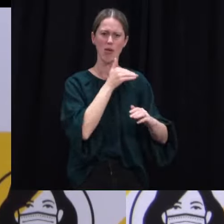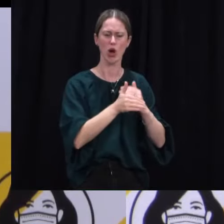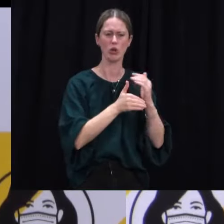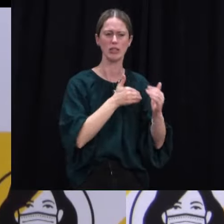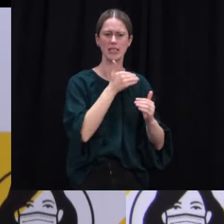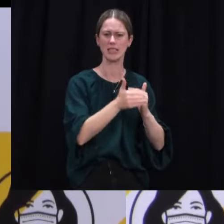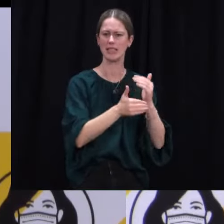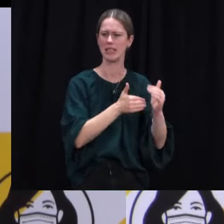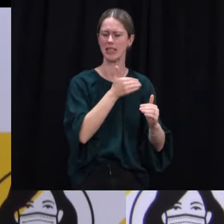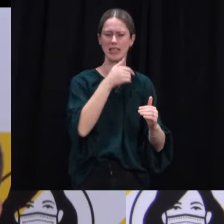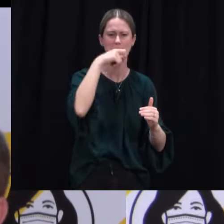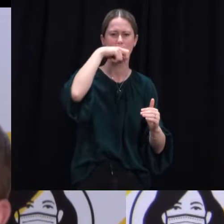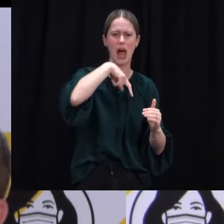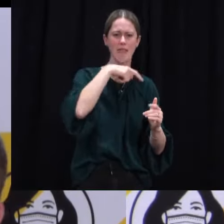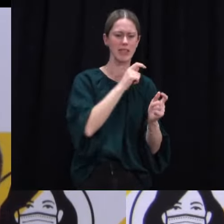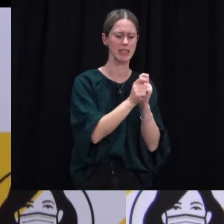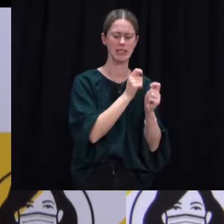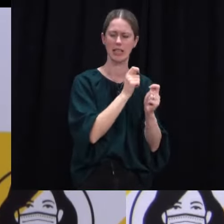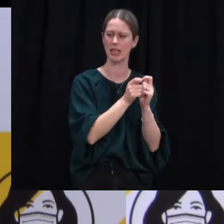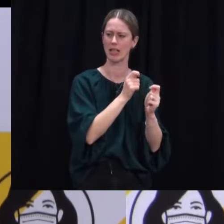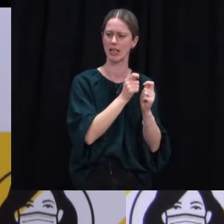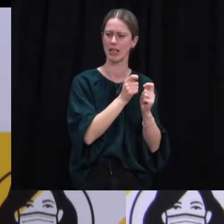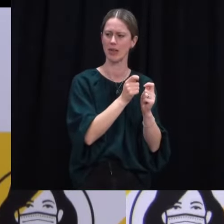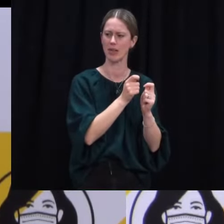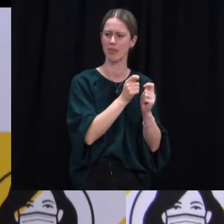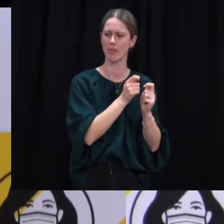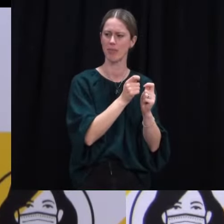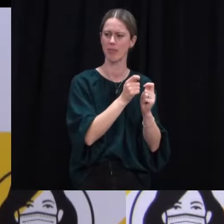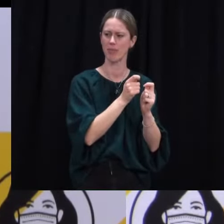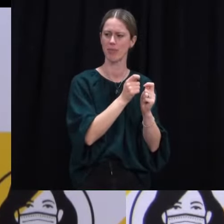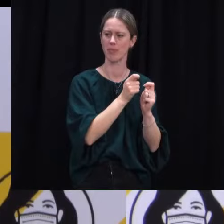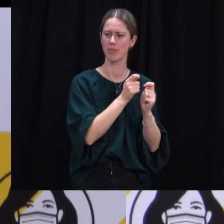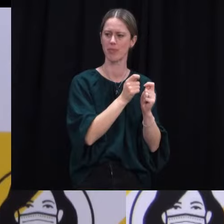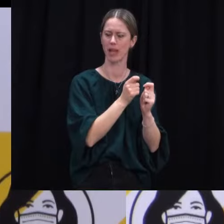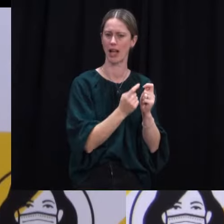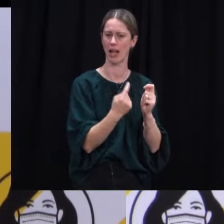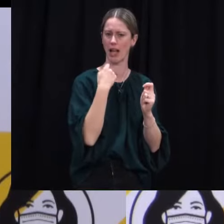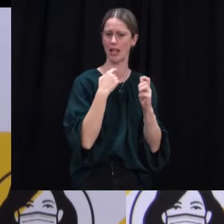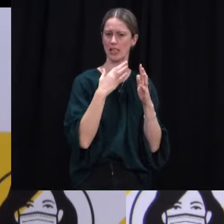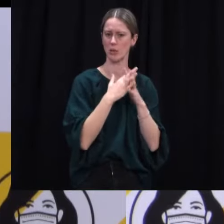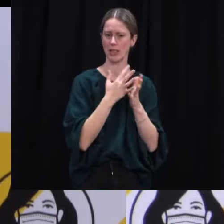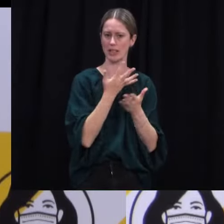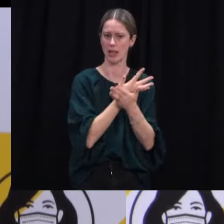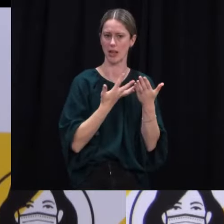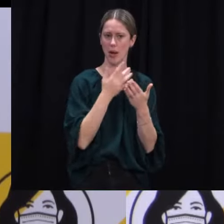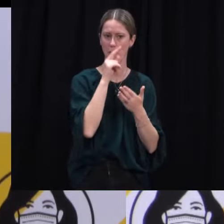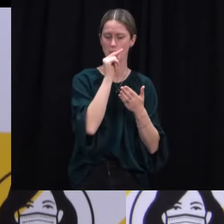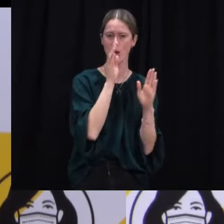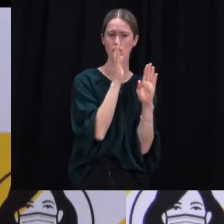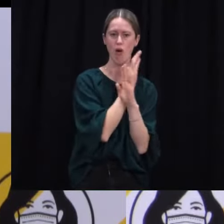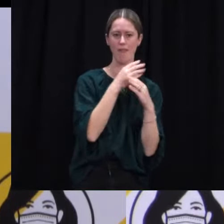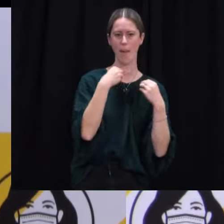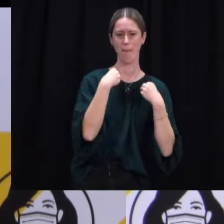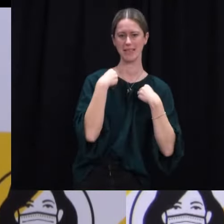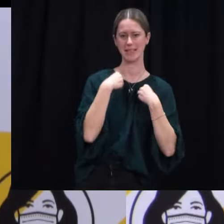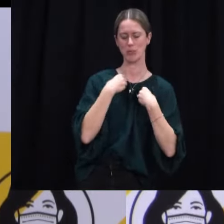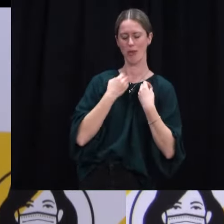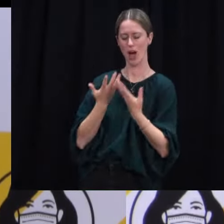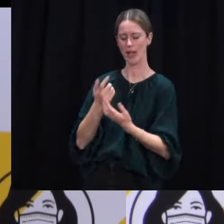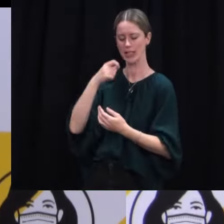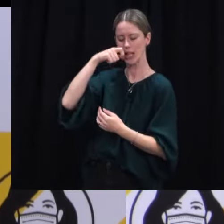the saliva samples. There was discussion last week of involving private sector saliva providers. There appears to be